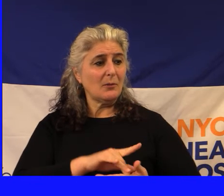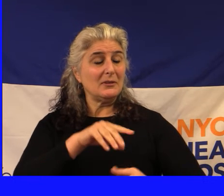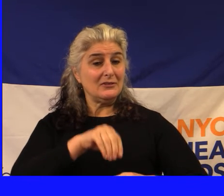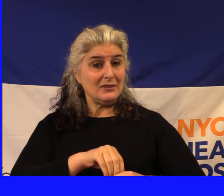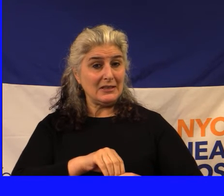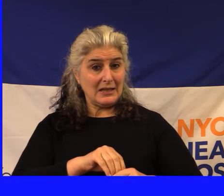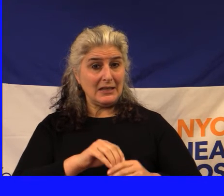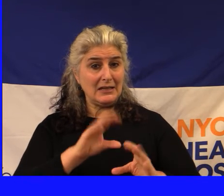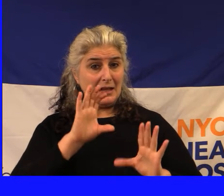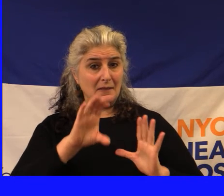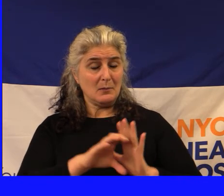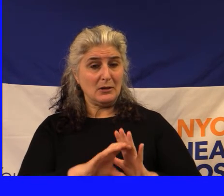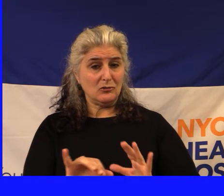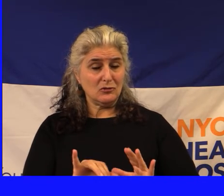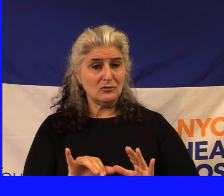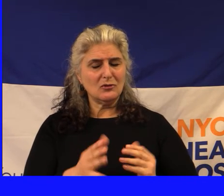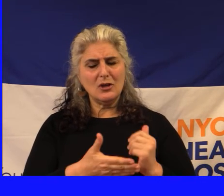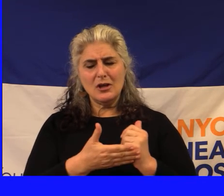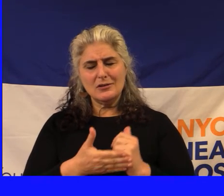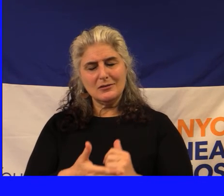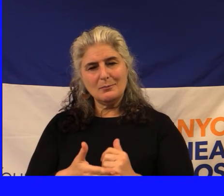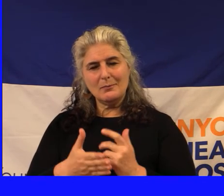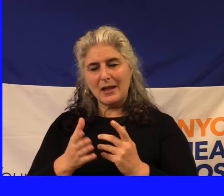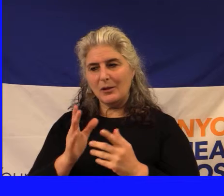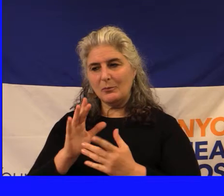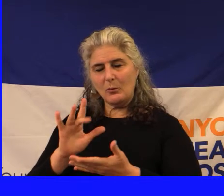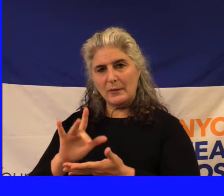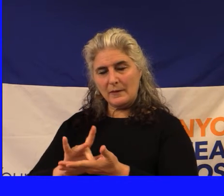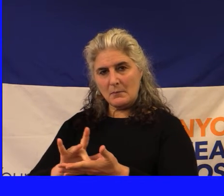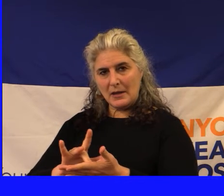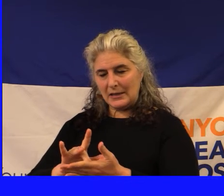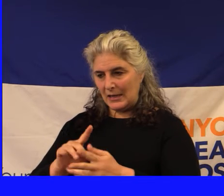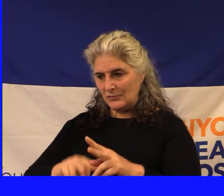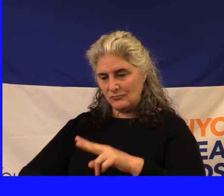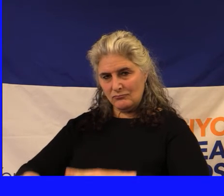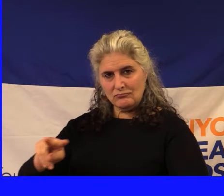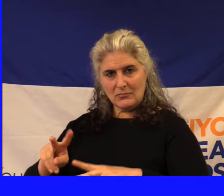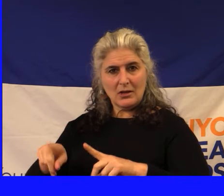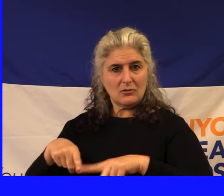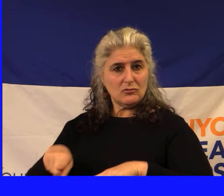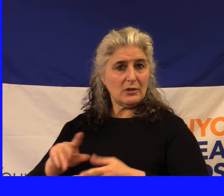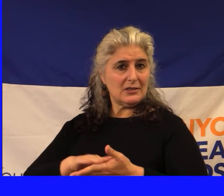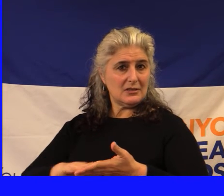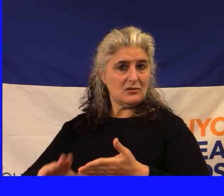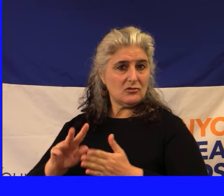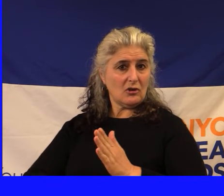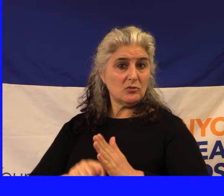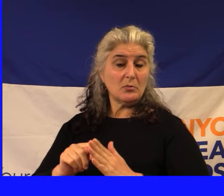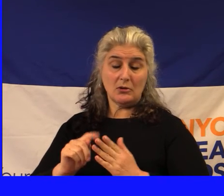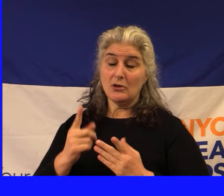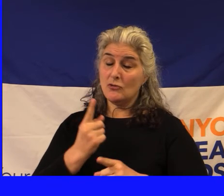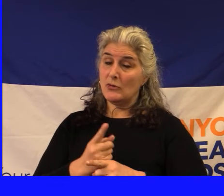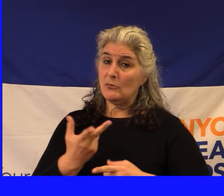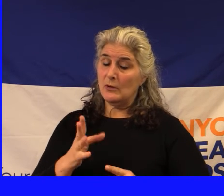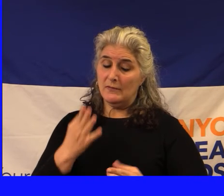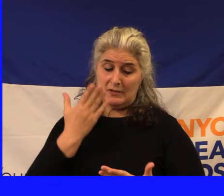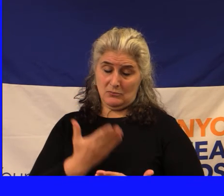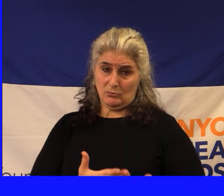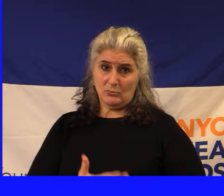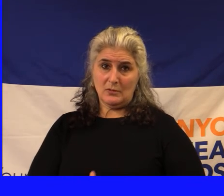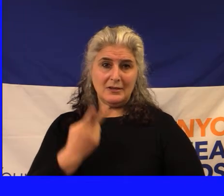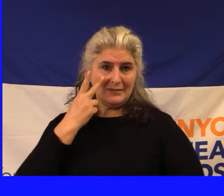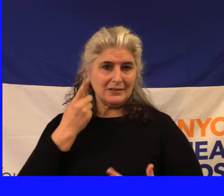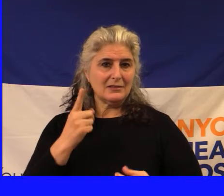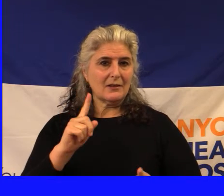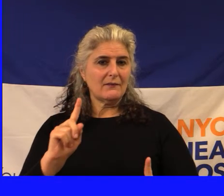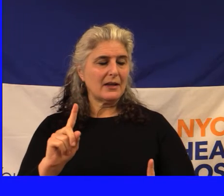medication counseling around the discharge period has been something that's been shown to be effective. Where we